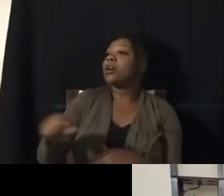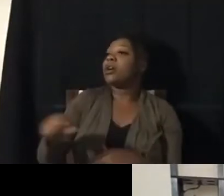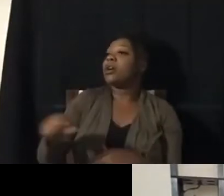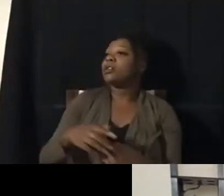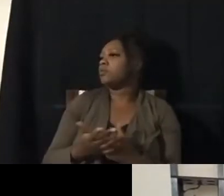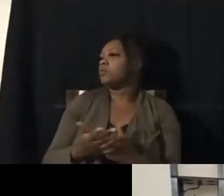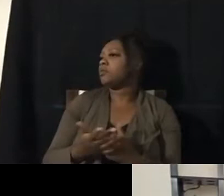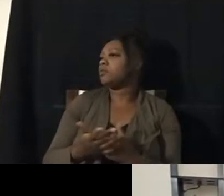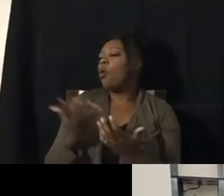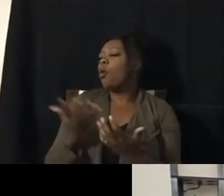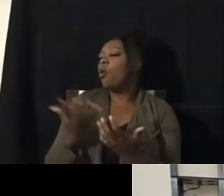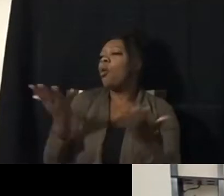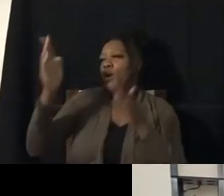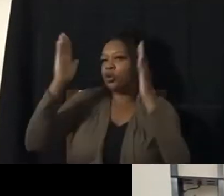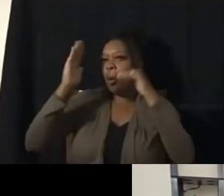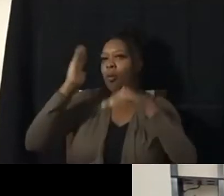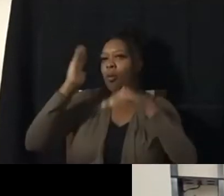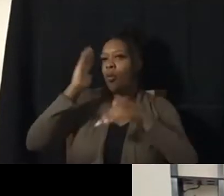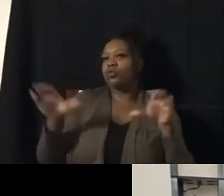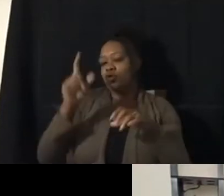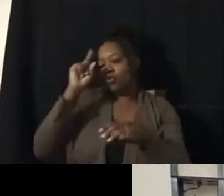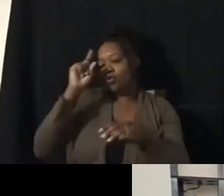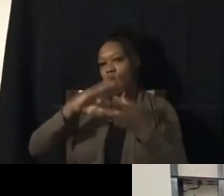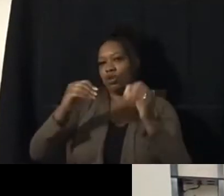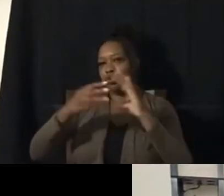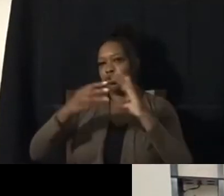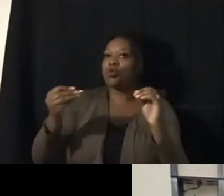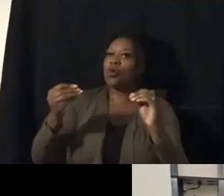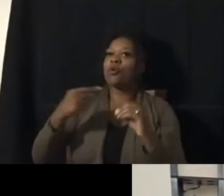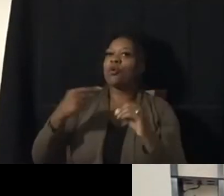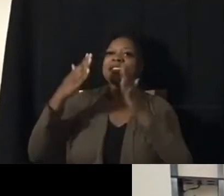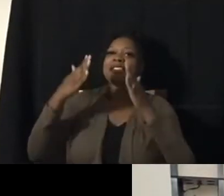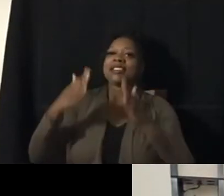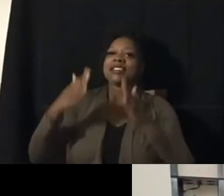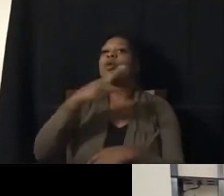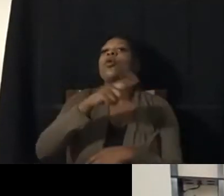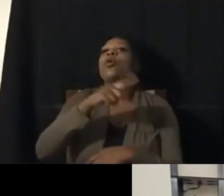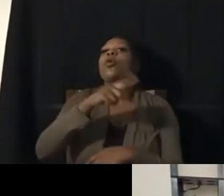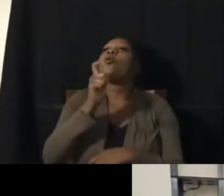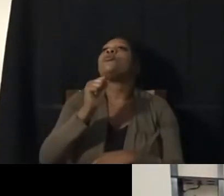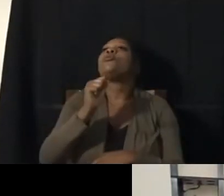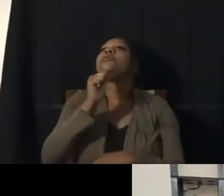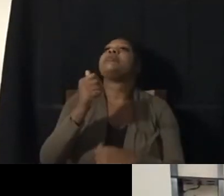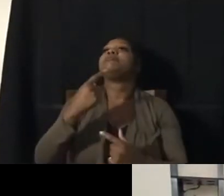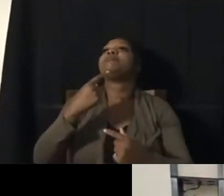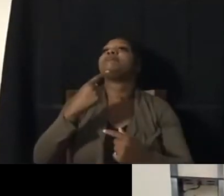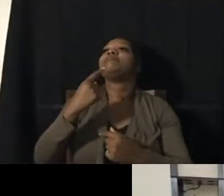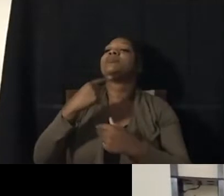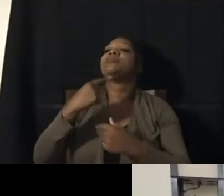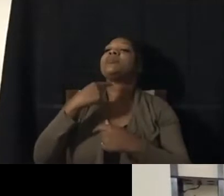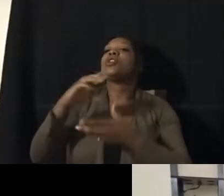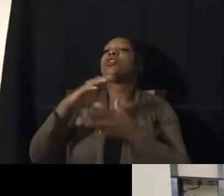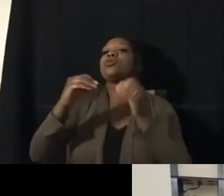does for storytellers, especially for those who don't tell stories about disabilities? Yeah,